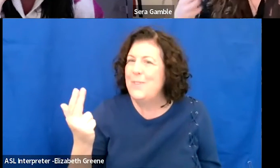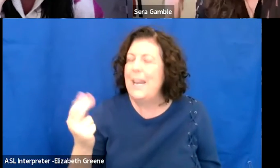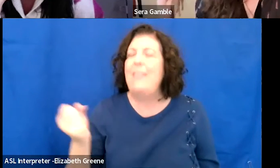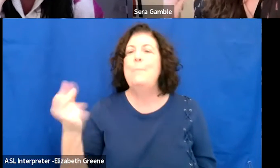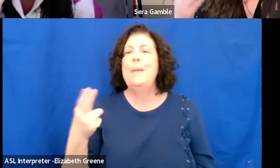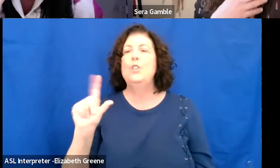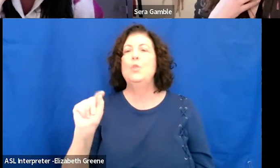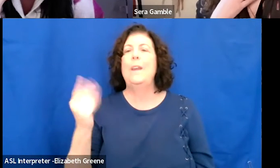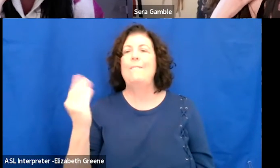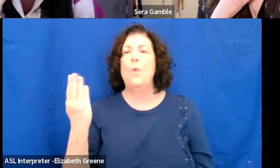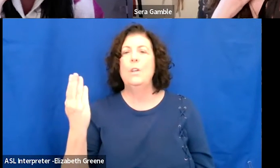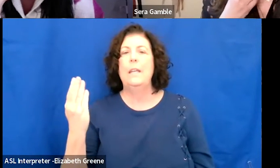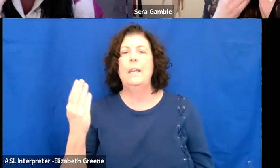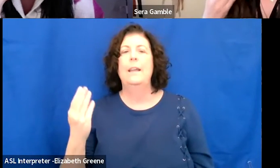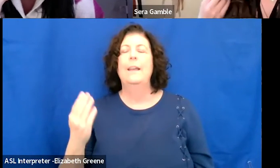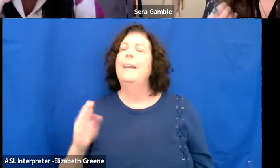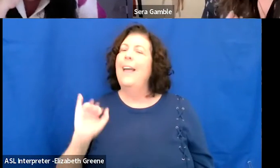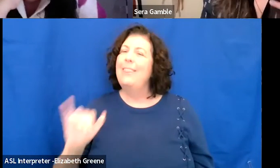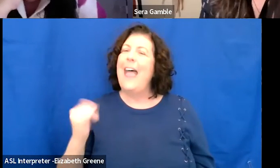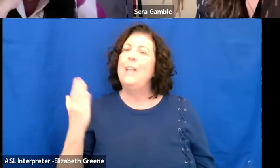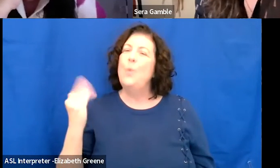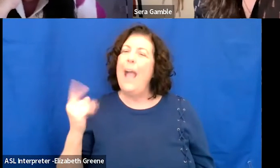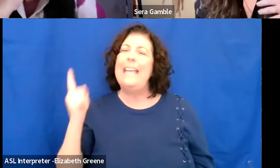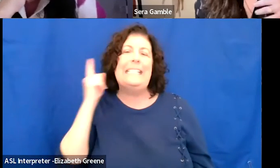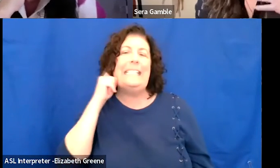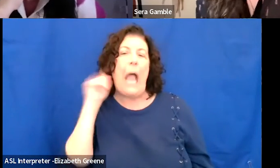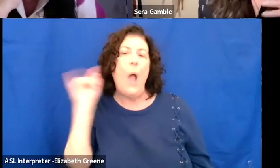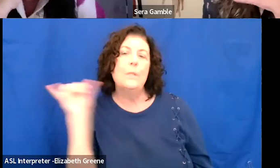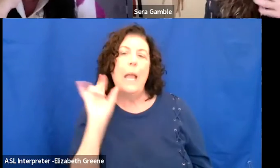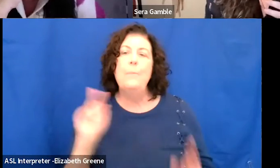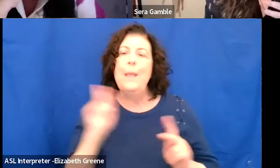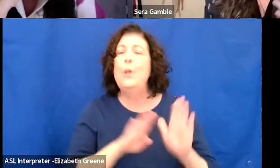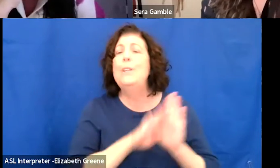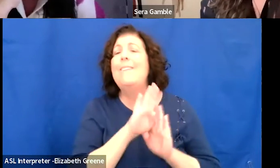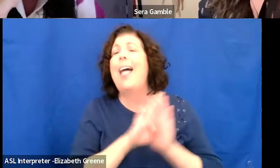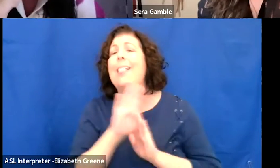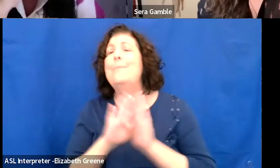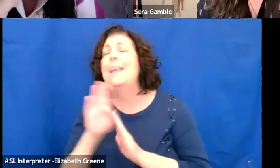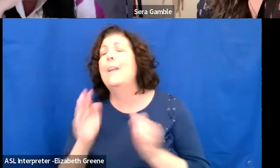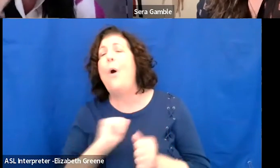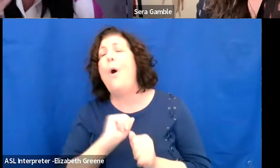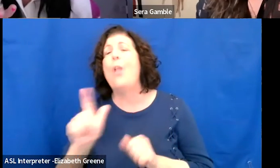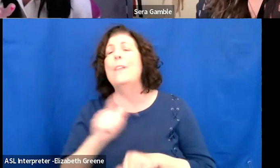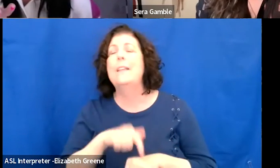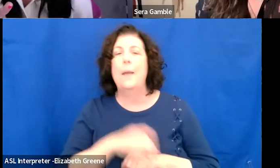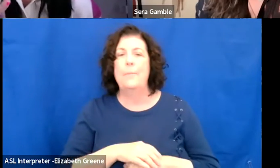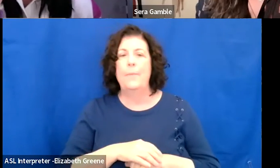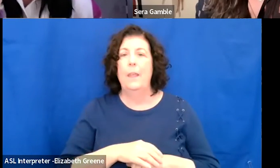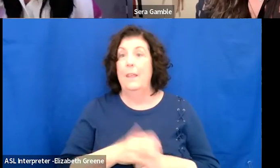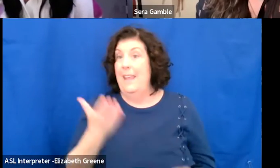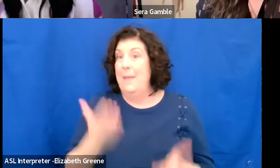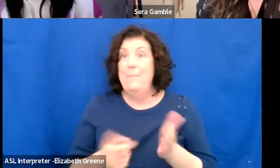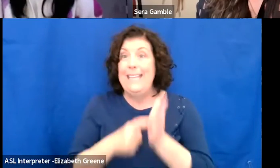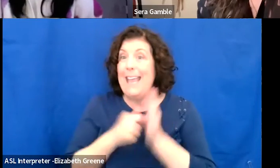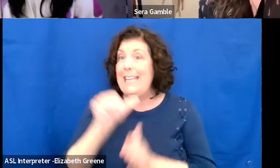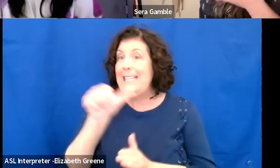This is why it sounds like people are doing a lot of development when you talk to someone and they're like, oh, I have these four. It's because we might be, it might take us 10 years, it's